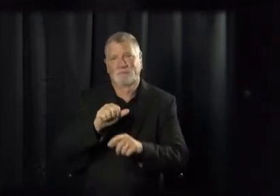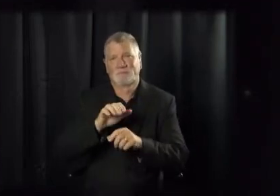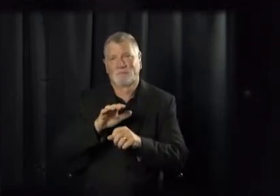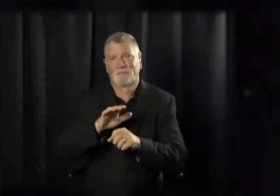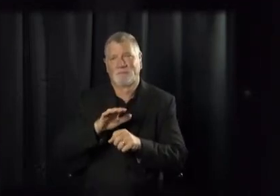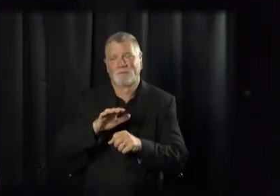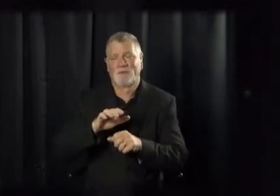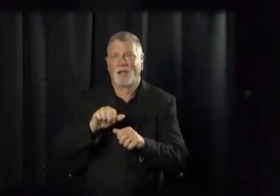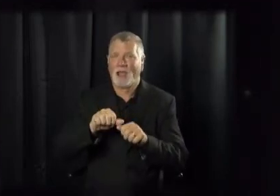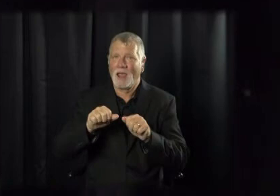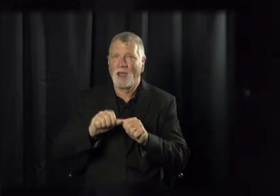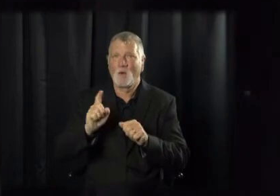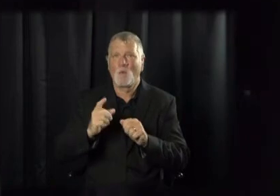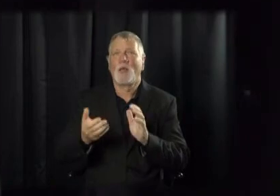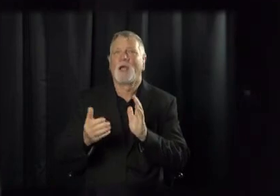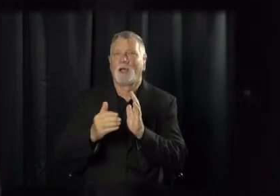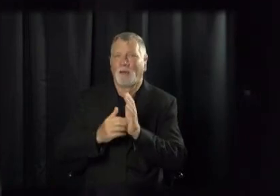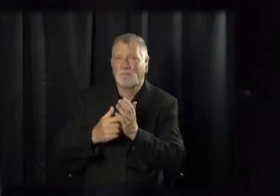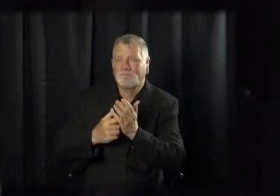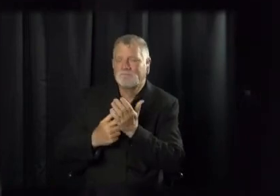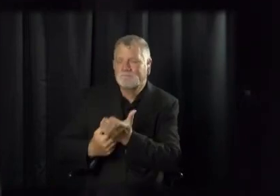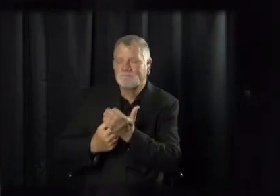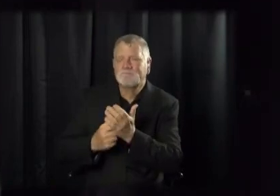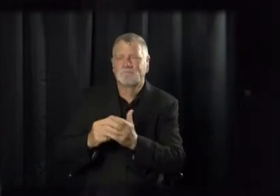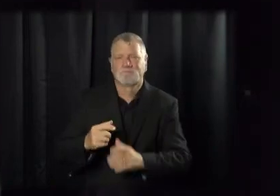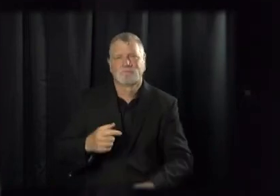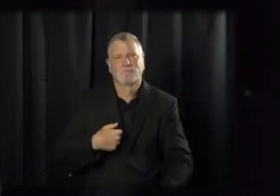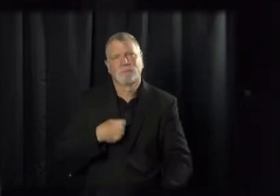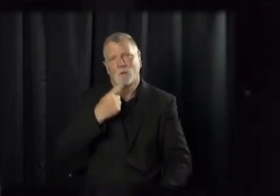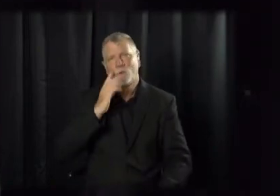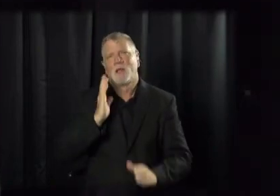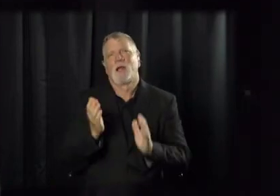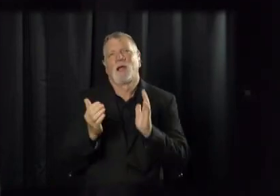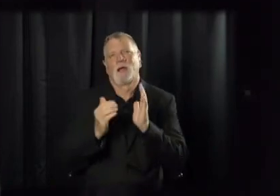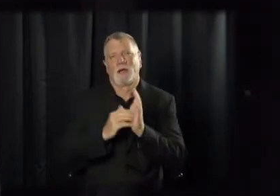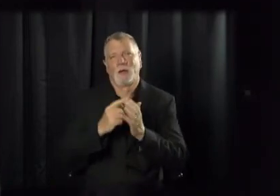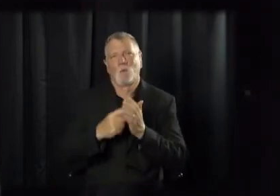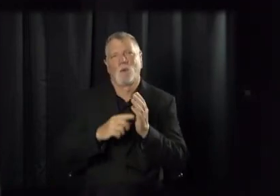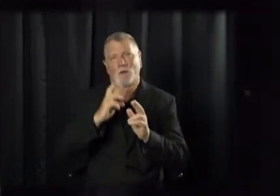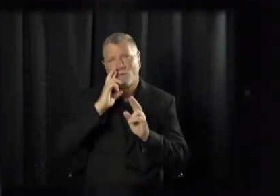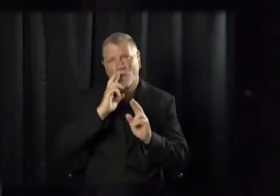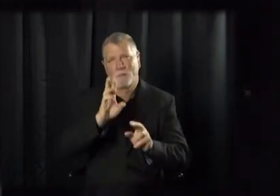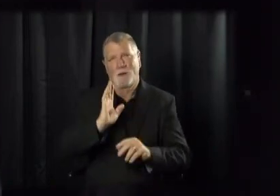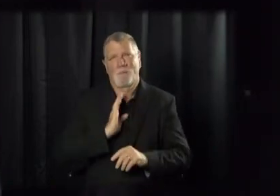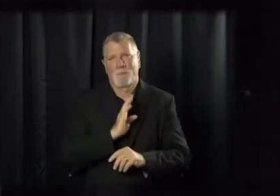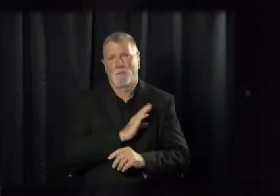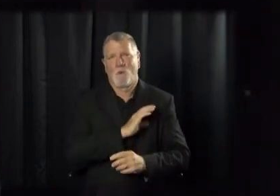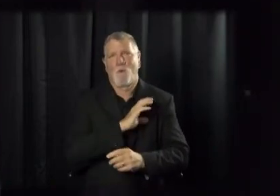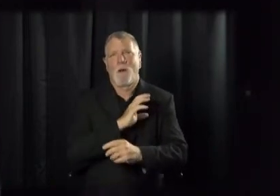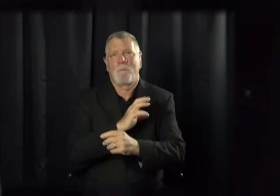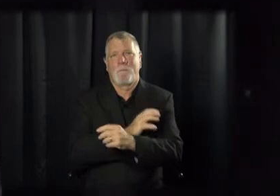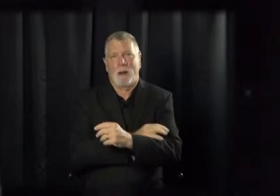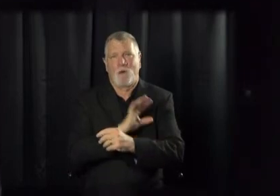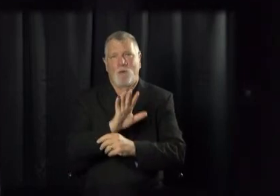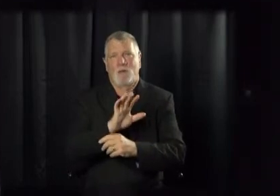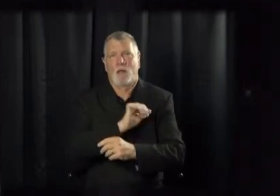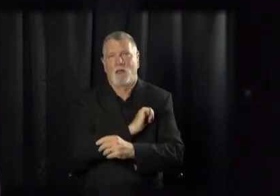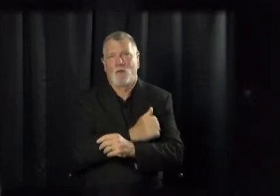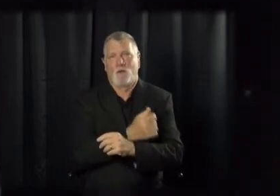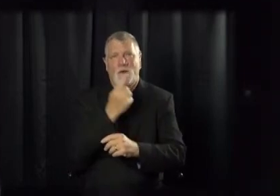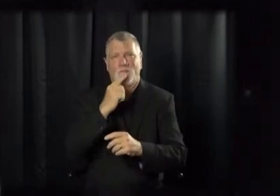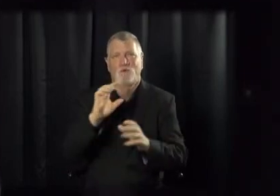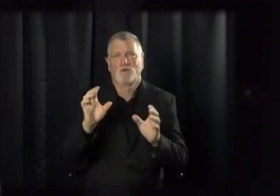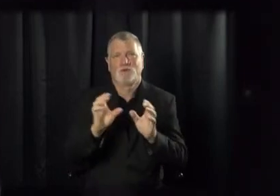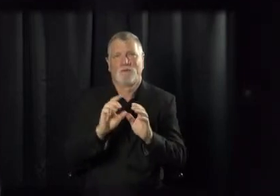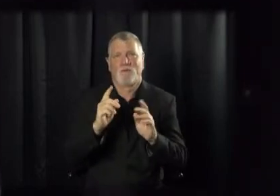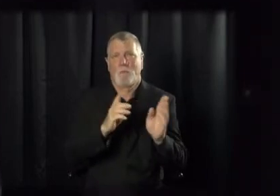revisiting. And I reiterate what I said before. I respect the board's power to certify this